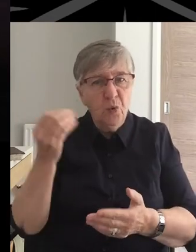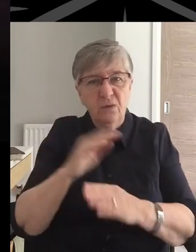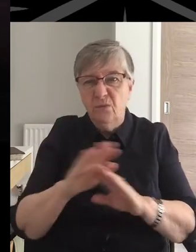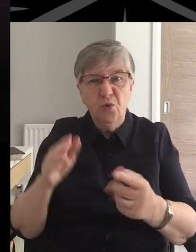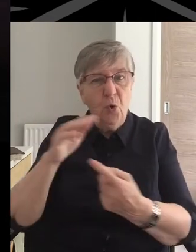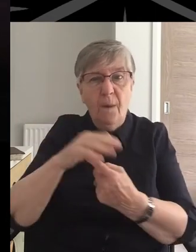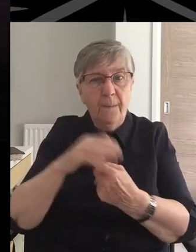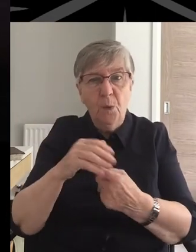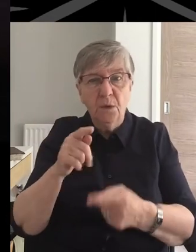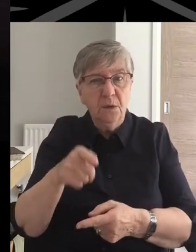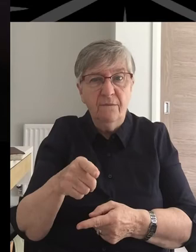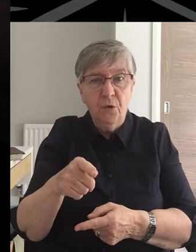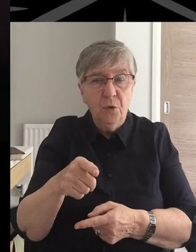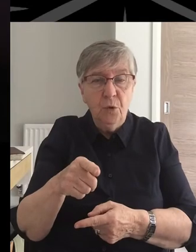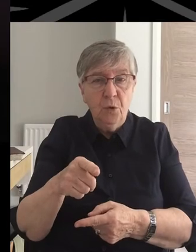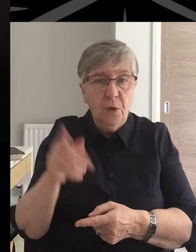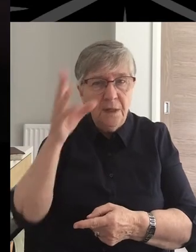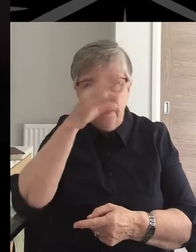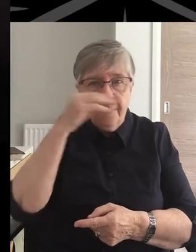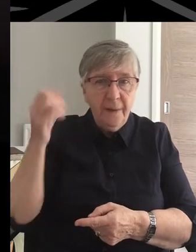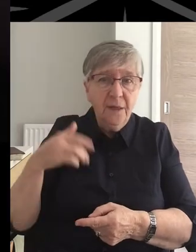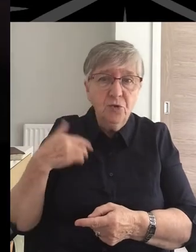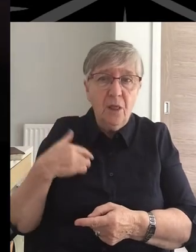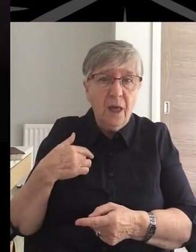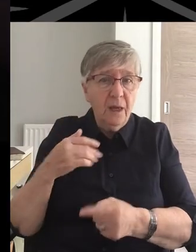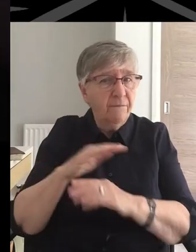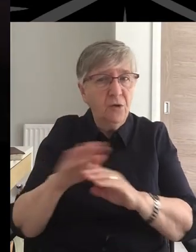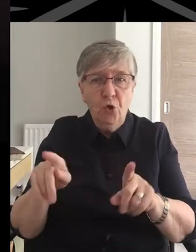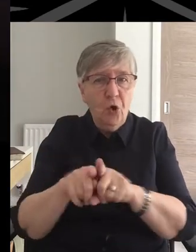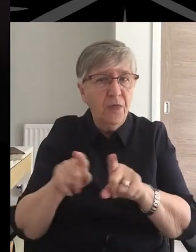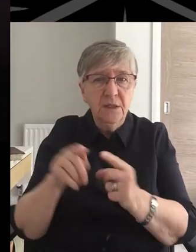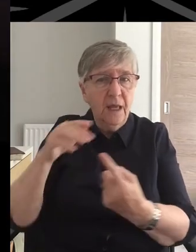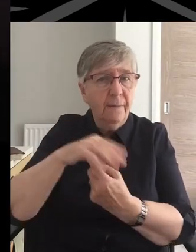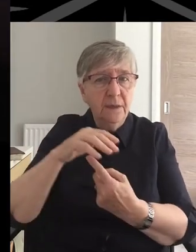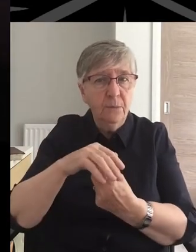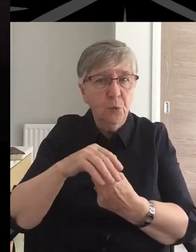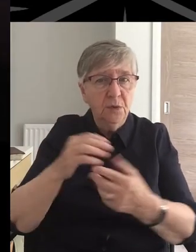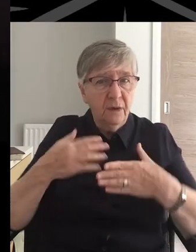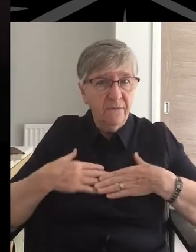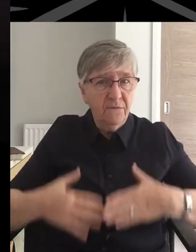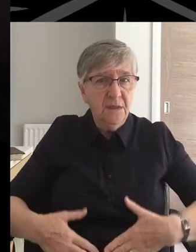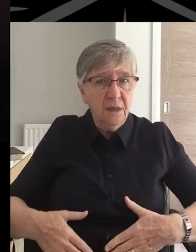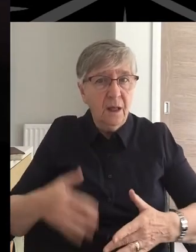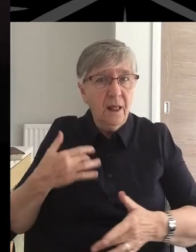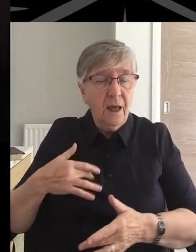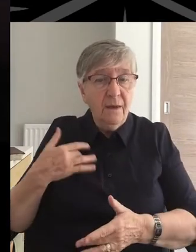important? Is the spiritual life not as important as our physical lives?